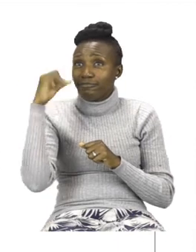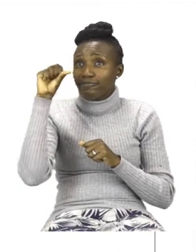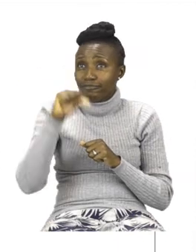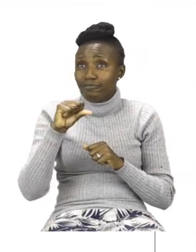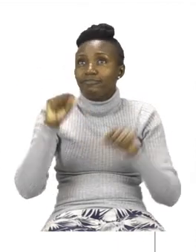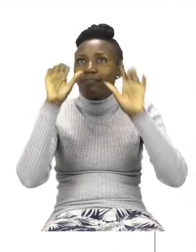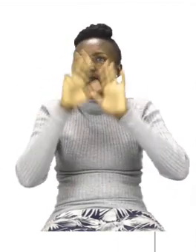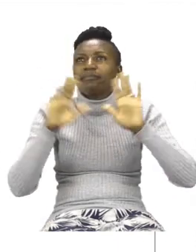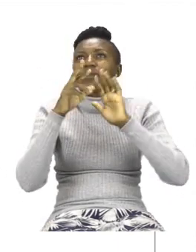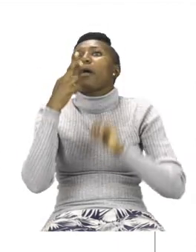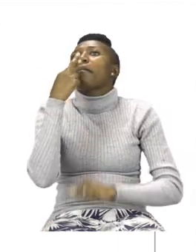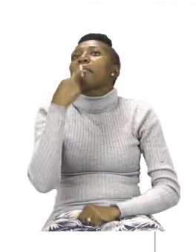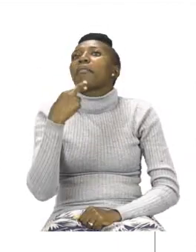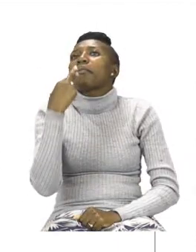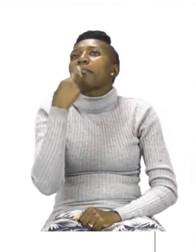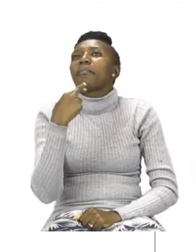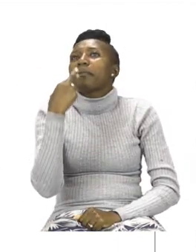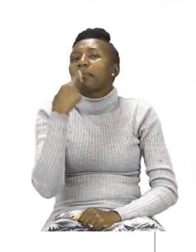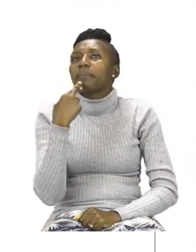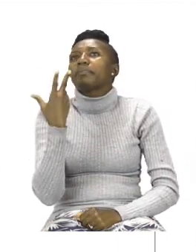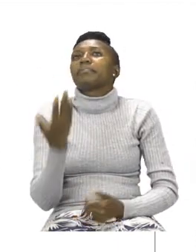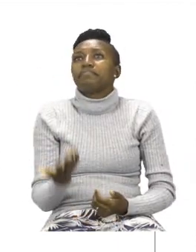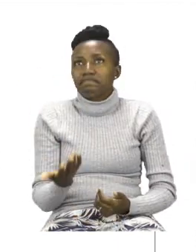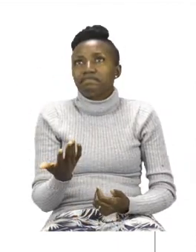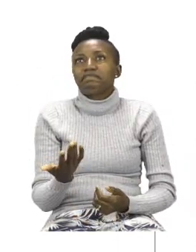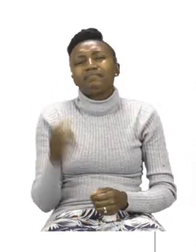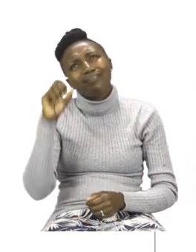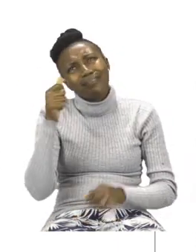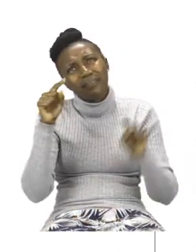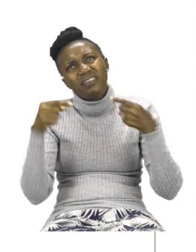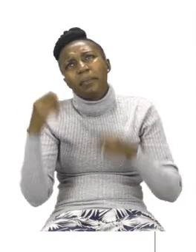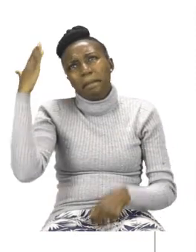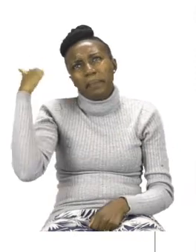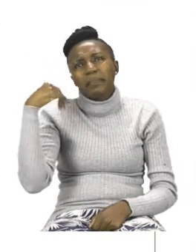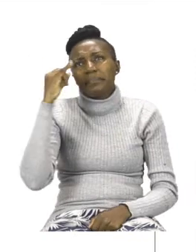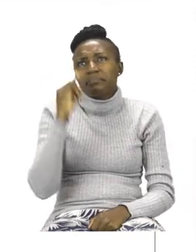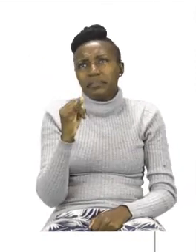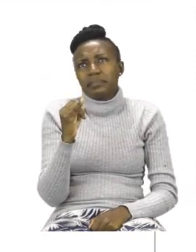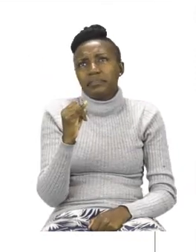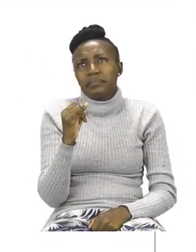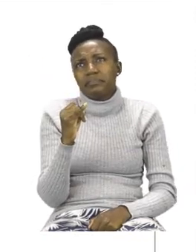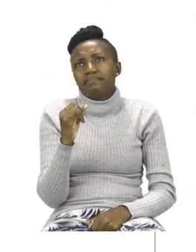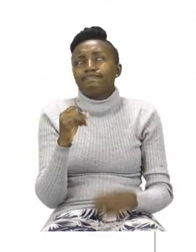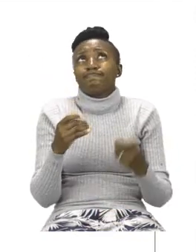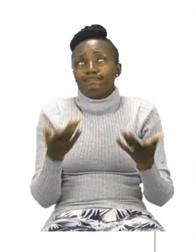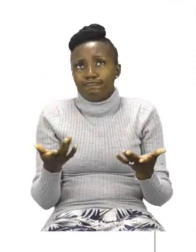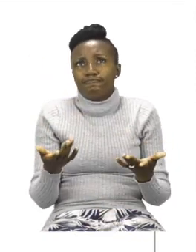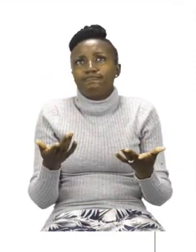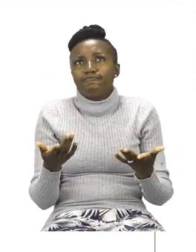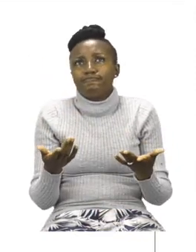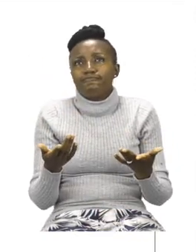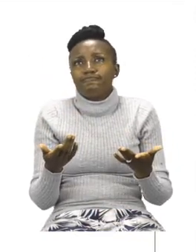red. Now there are other actions that are also bad behavior. For example, when you